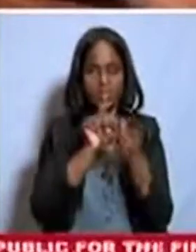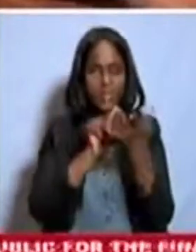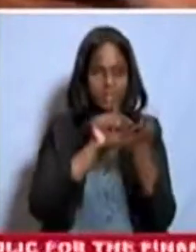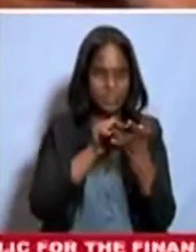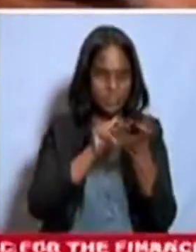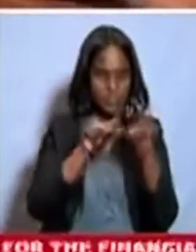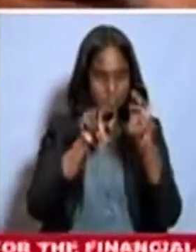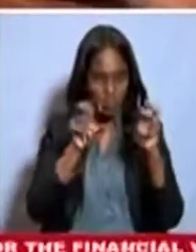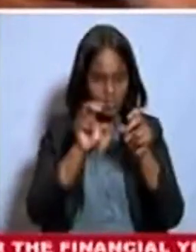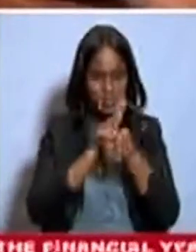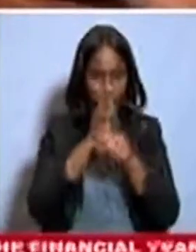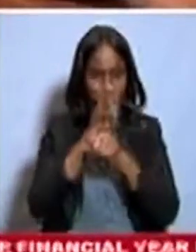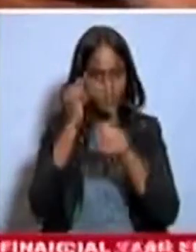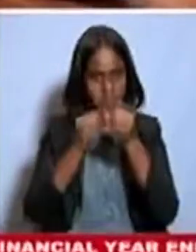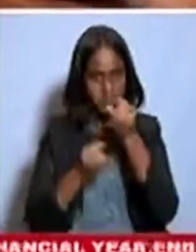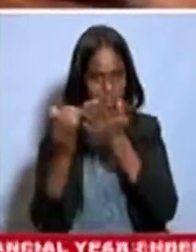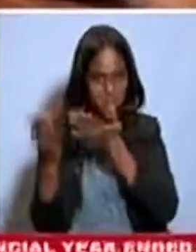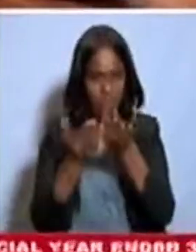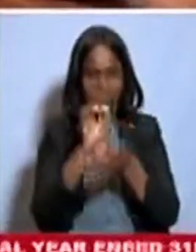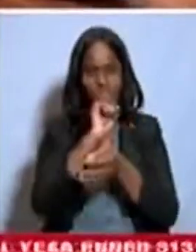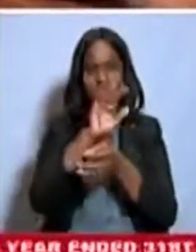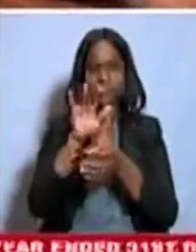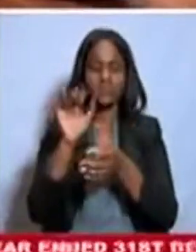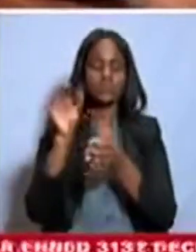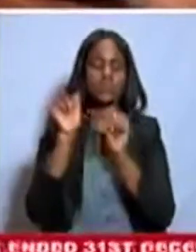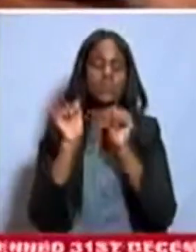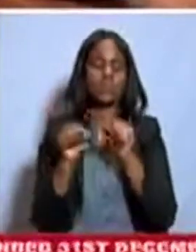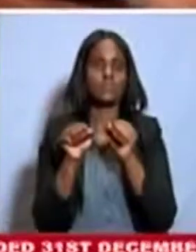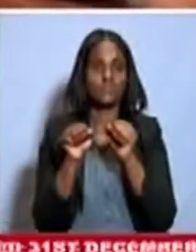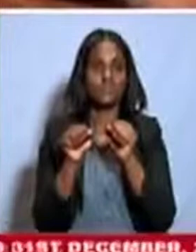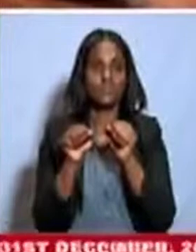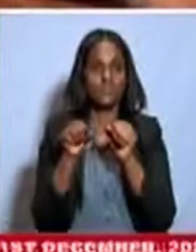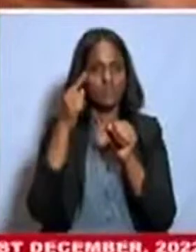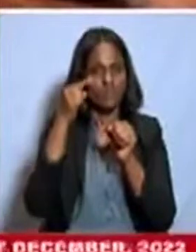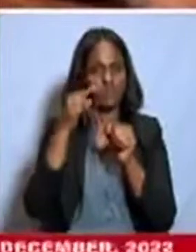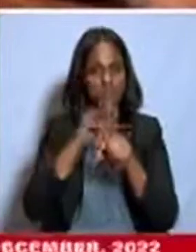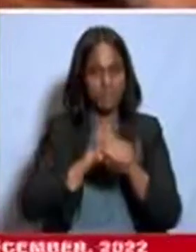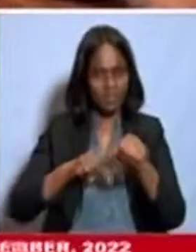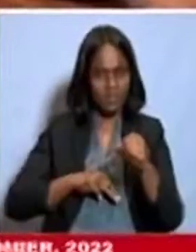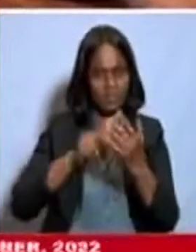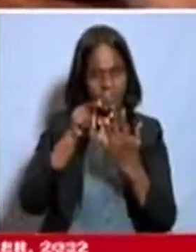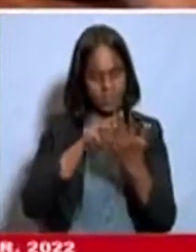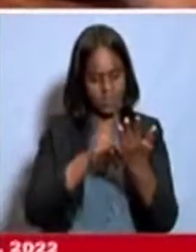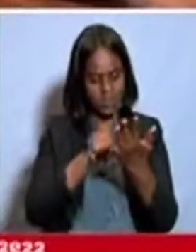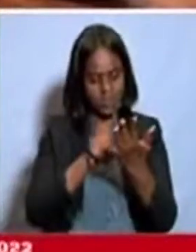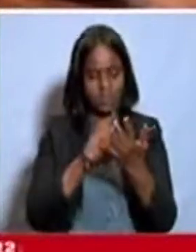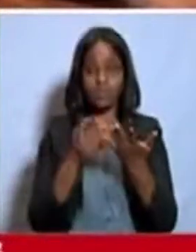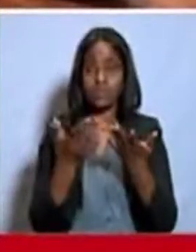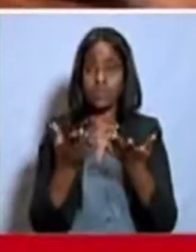General will check them, then they can be circulated for the members.